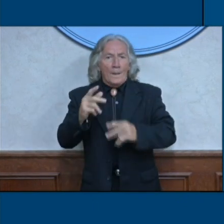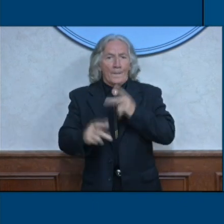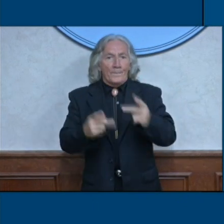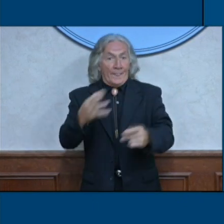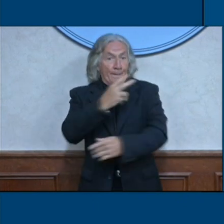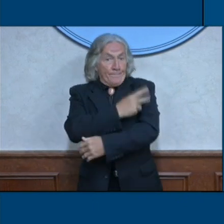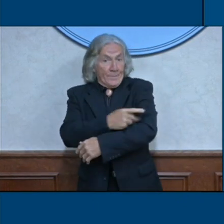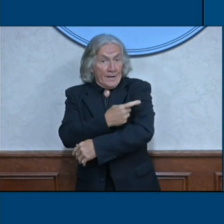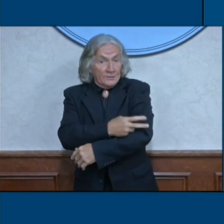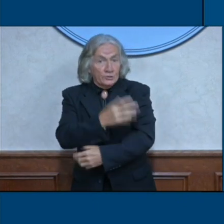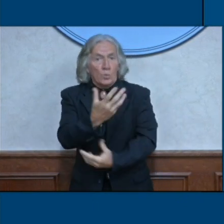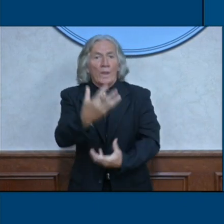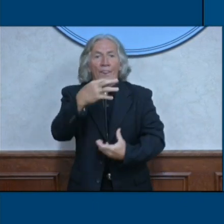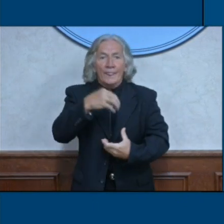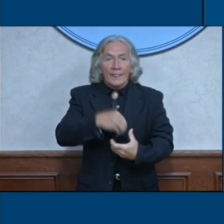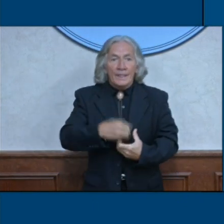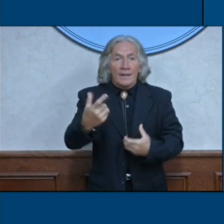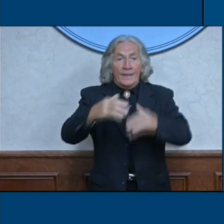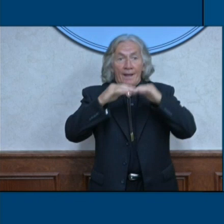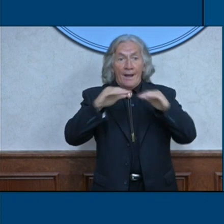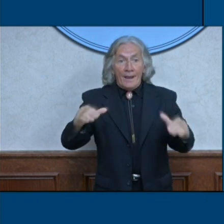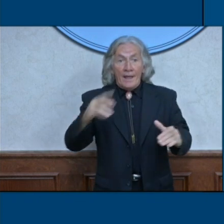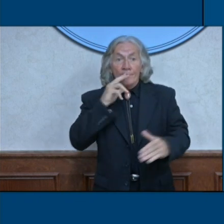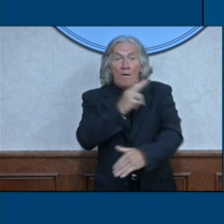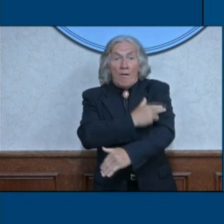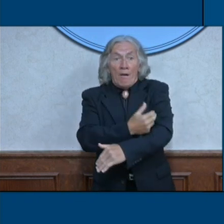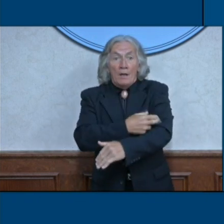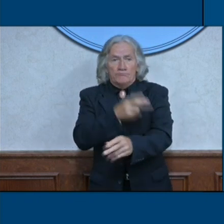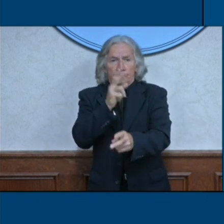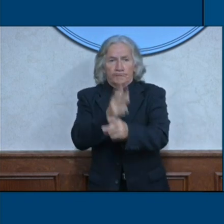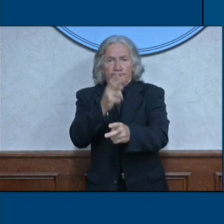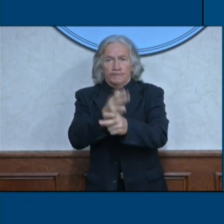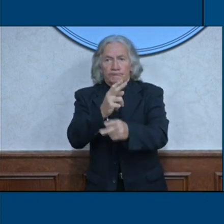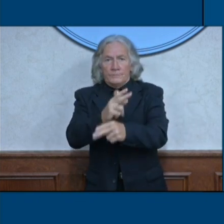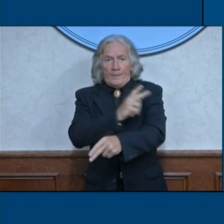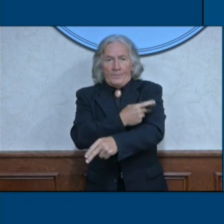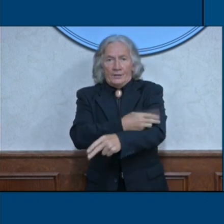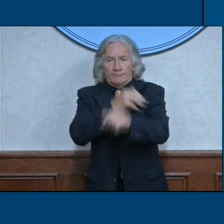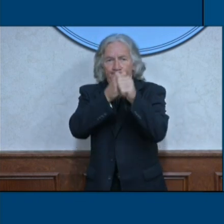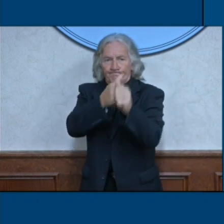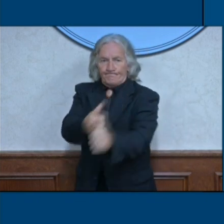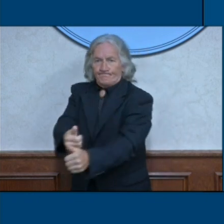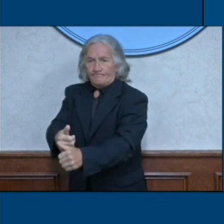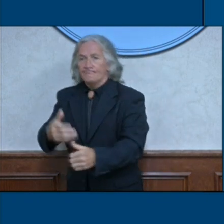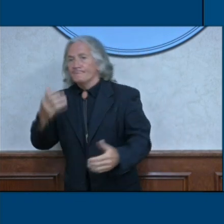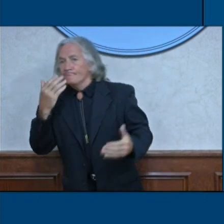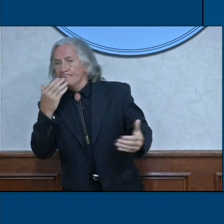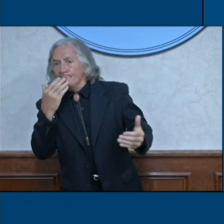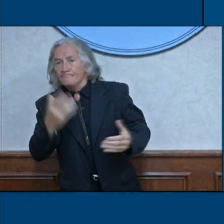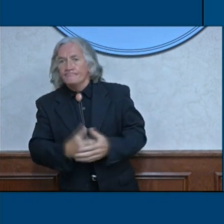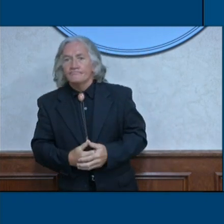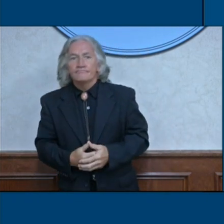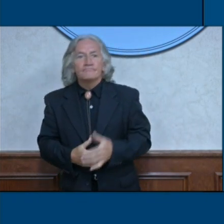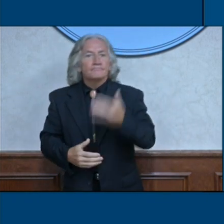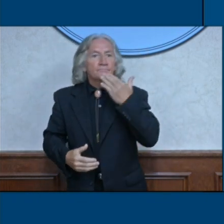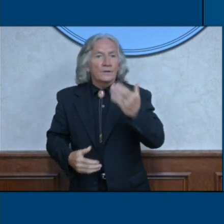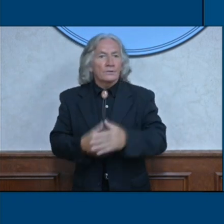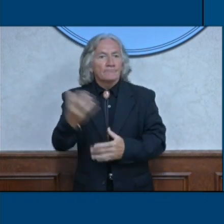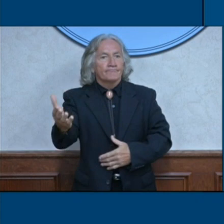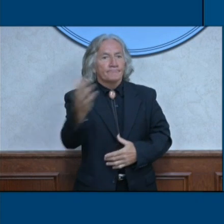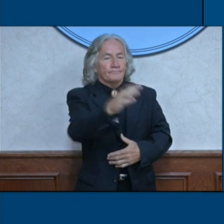of patients within the level that hospitals maintain staff beds. Okay, very good. Dr.